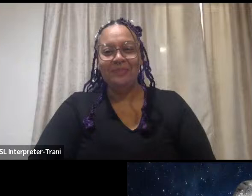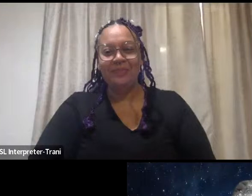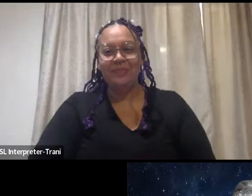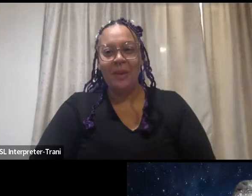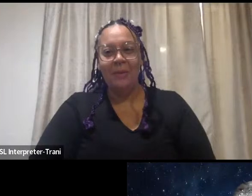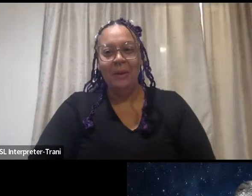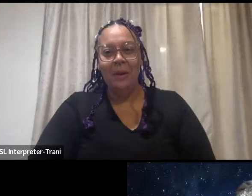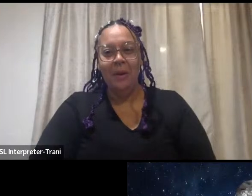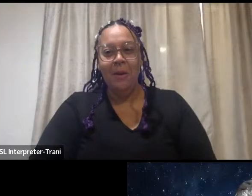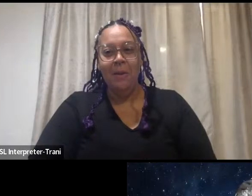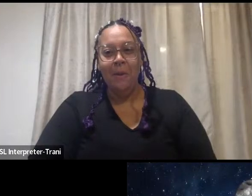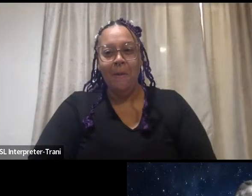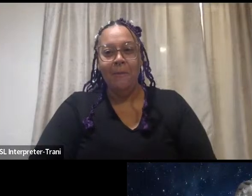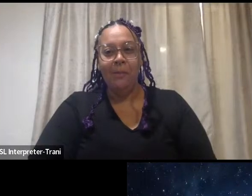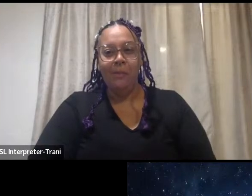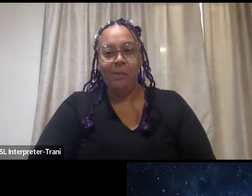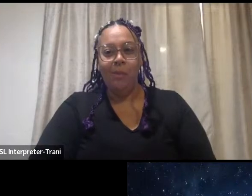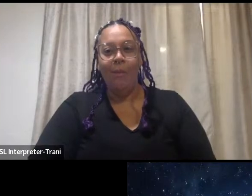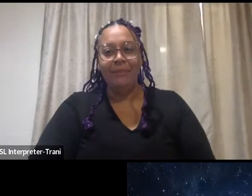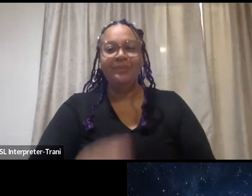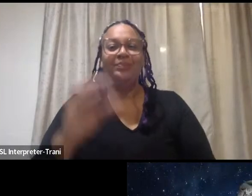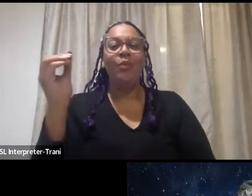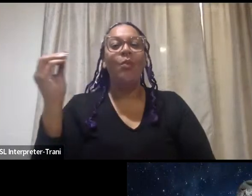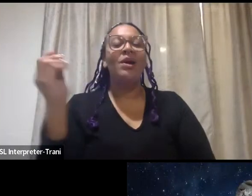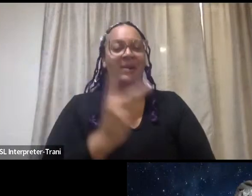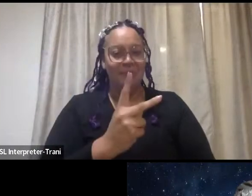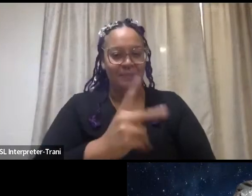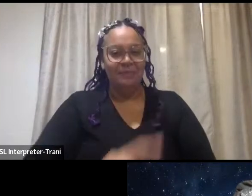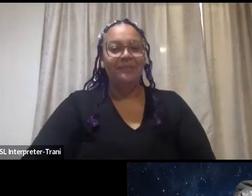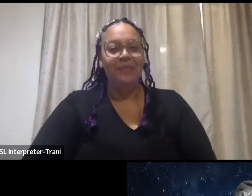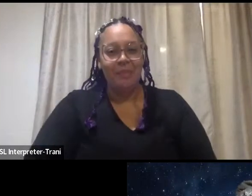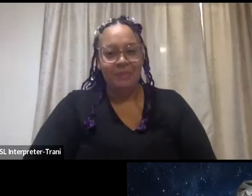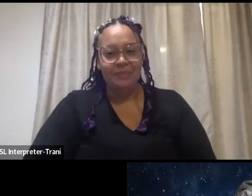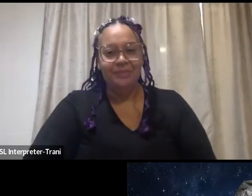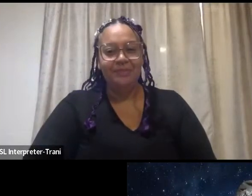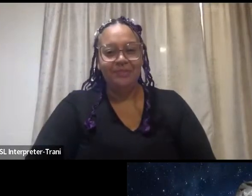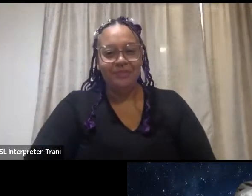This is what we do. Okay.